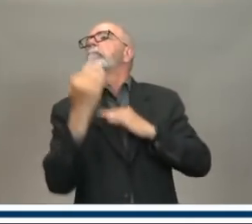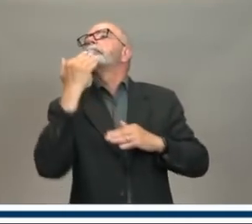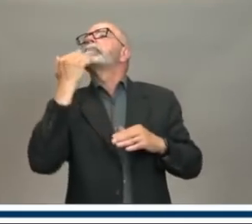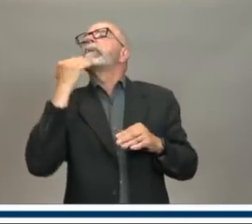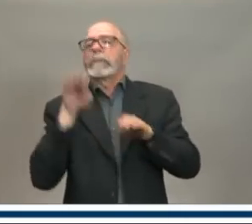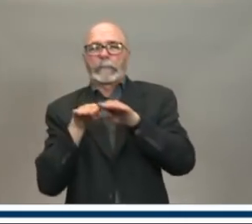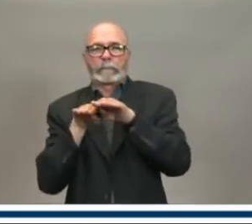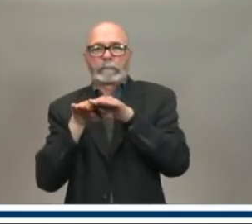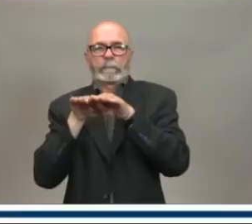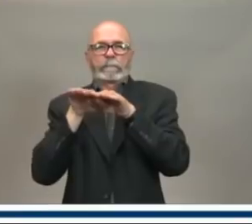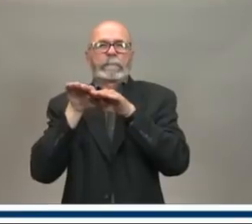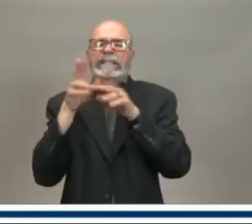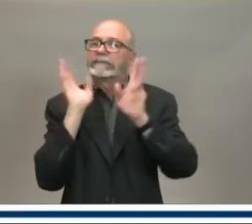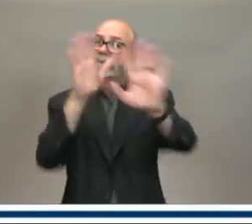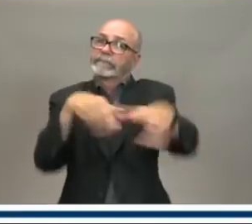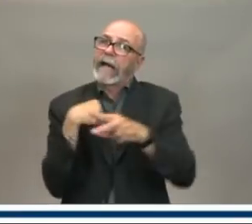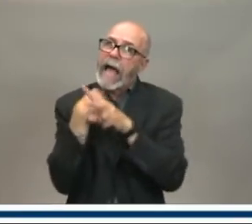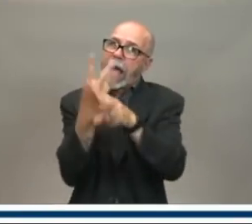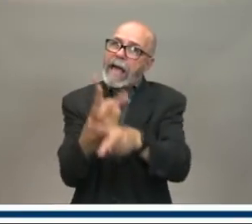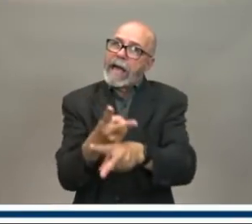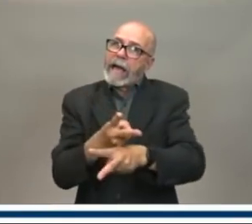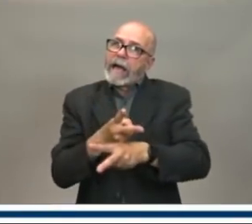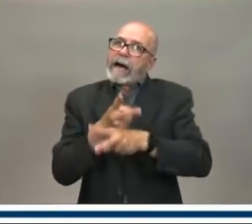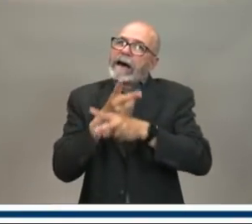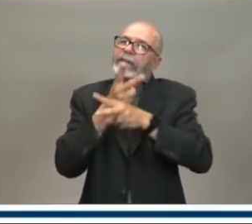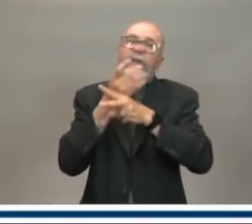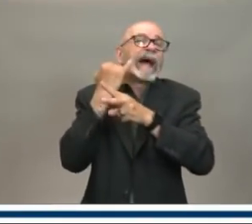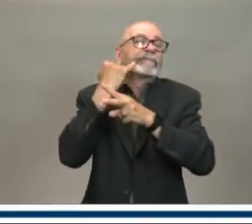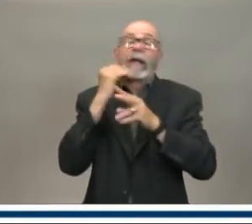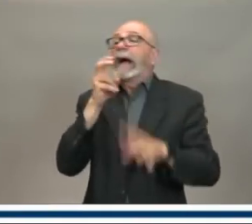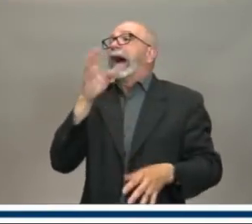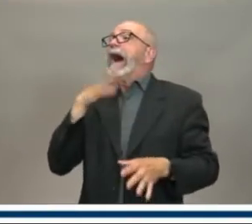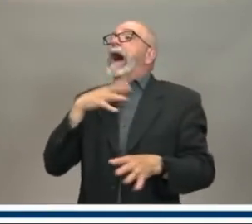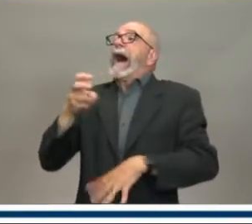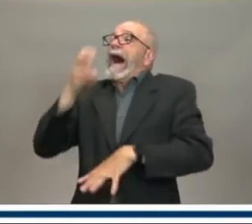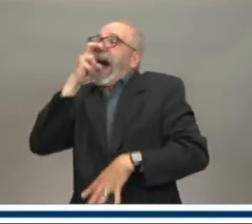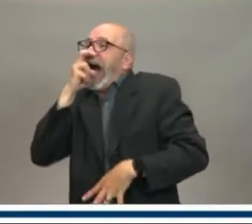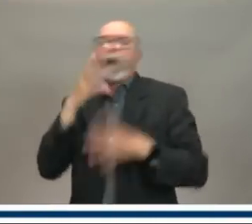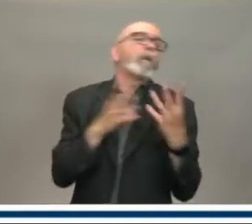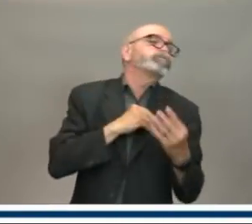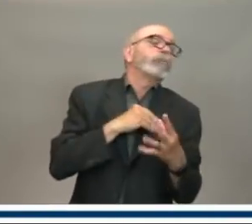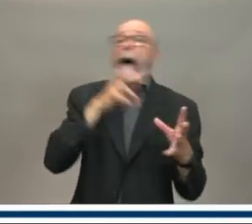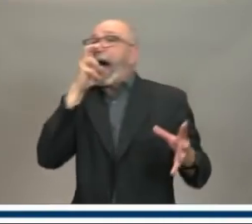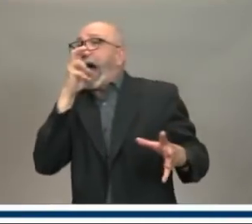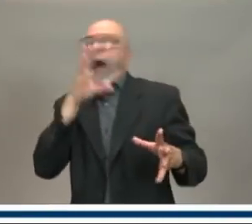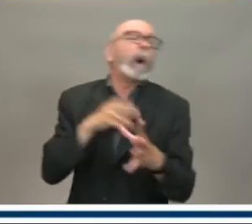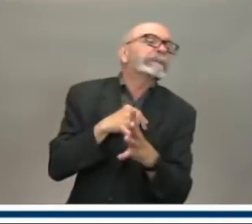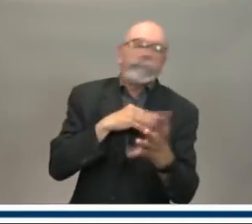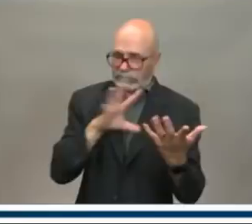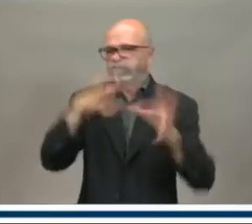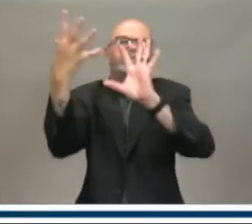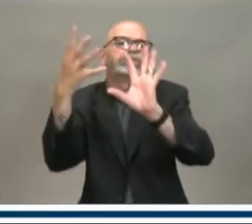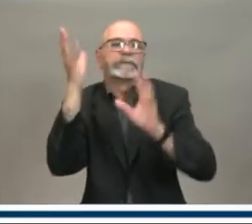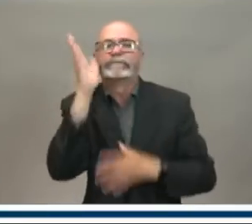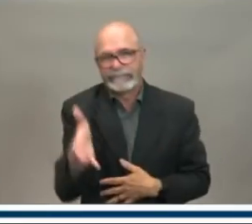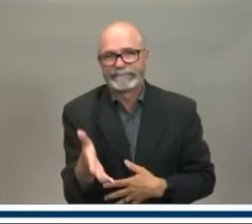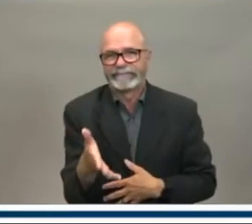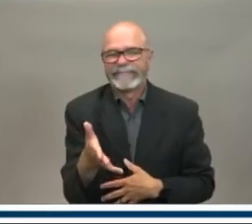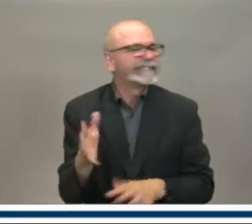minimize the chance of having to tighten back down over the summer months. So that is the approach,